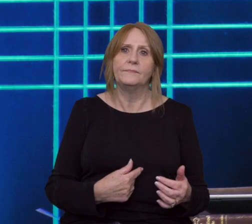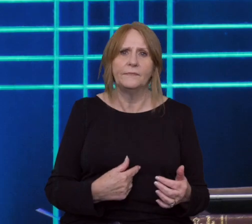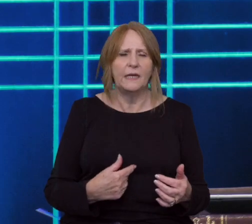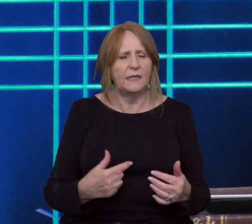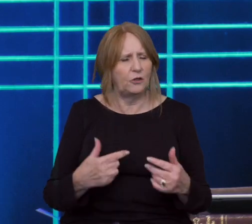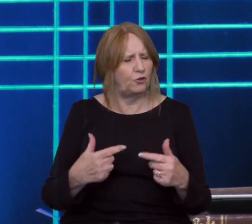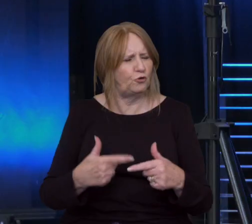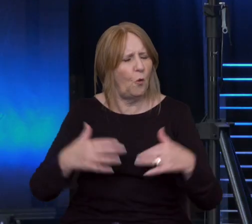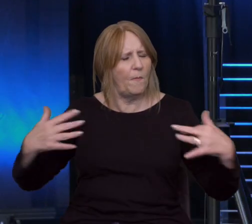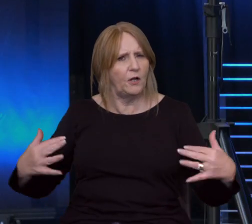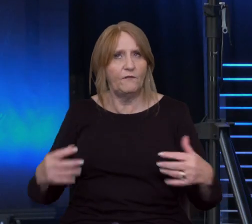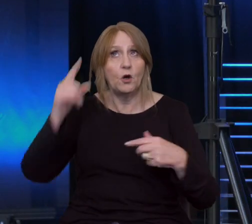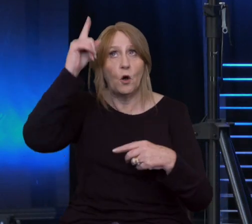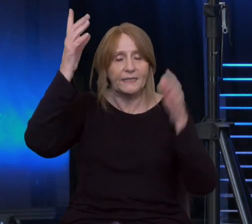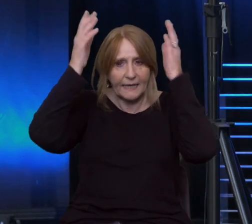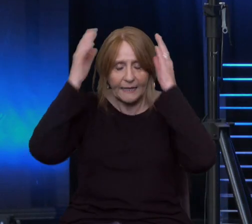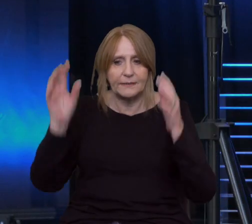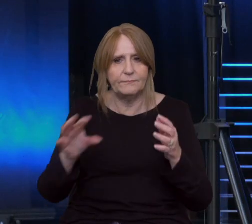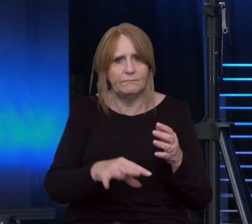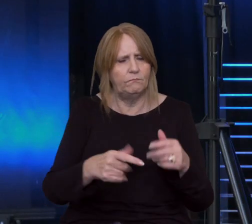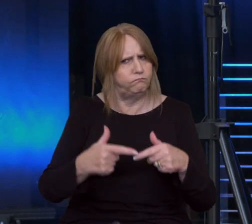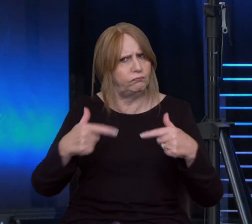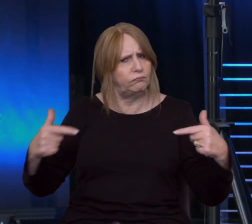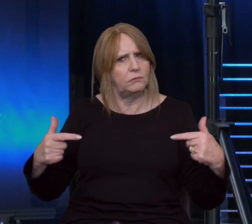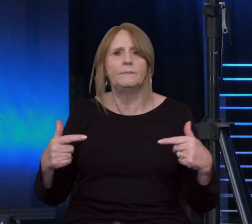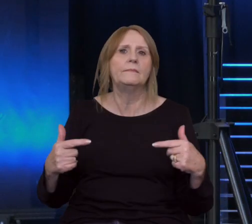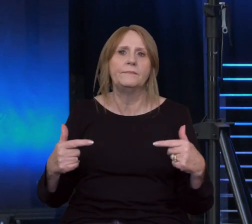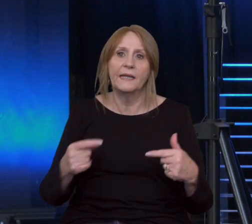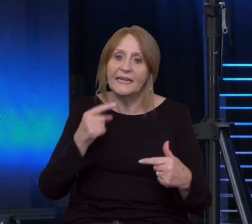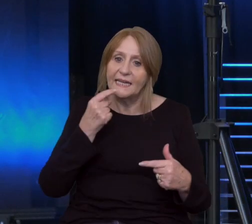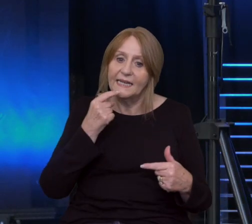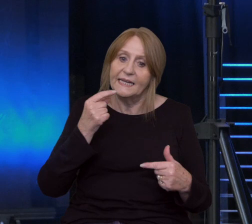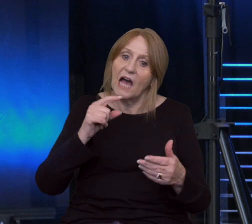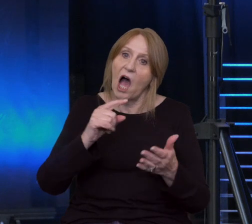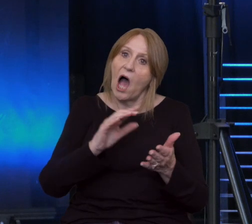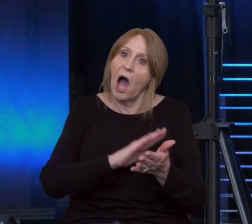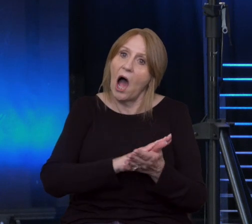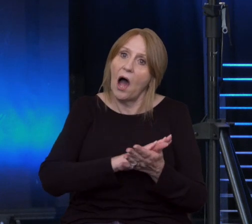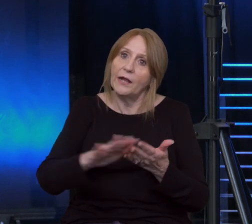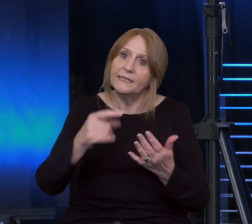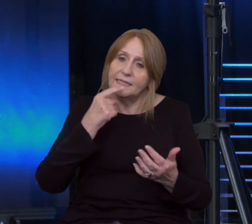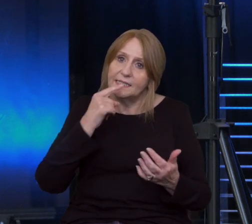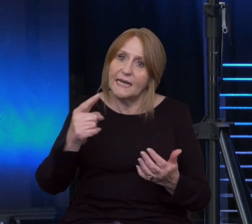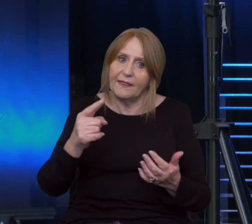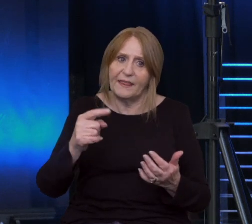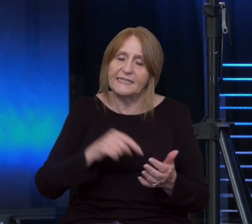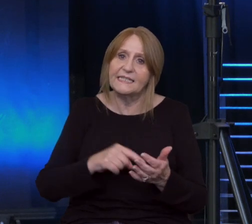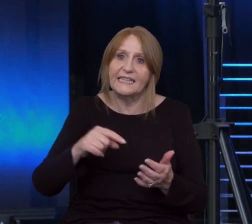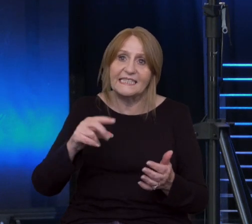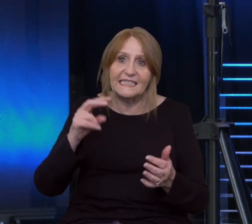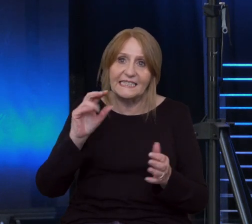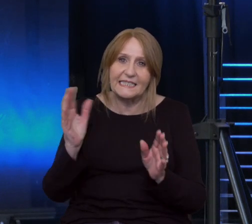God. And he said that this was the secret to his very fruitful and